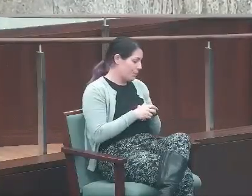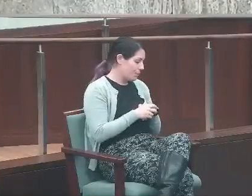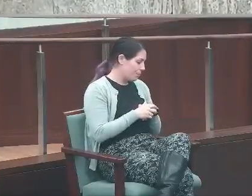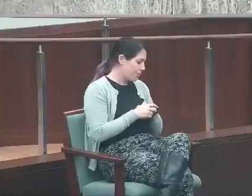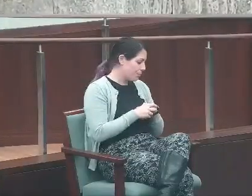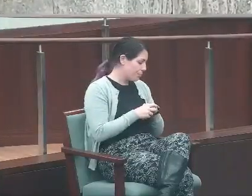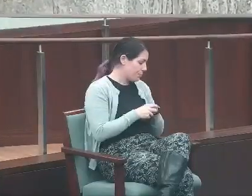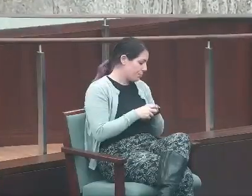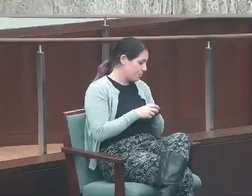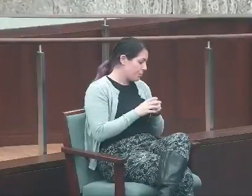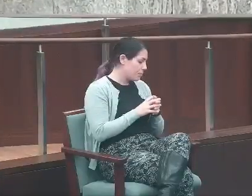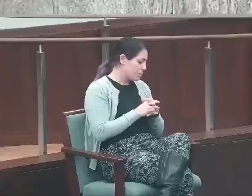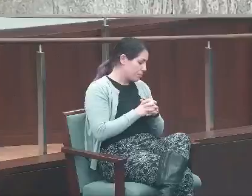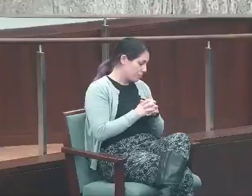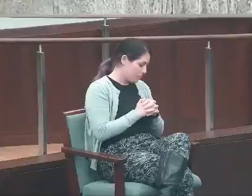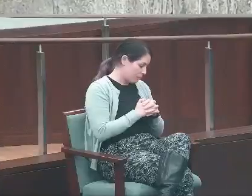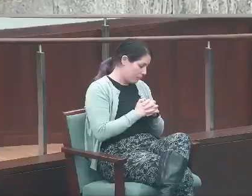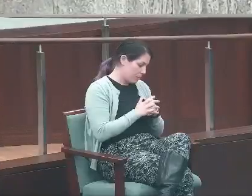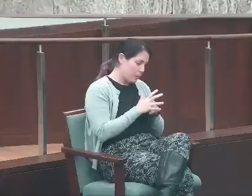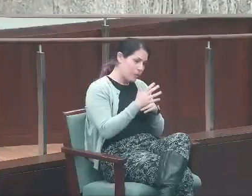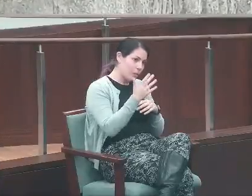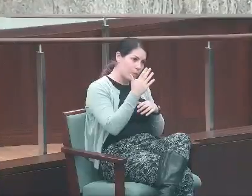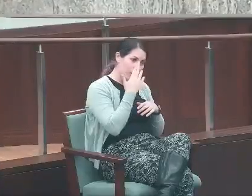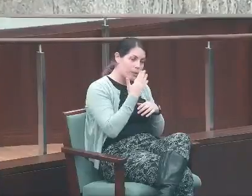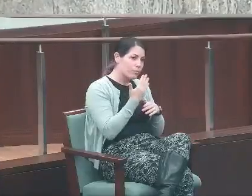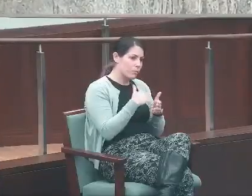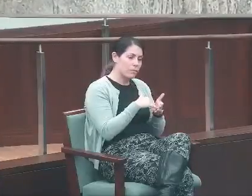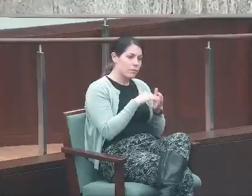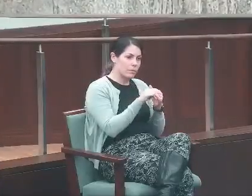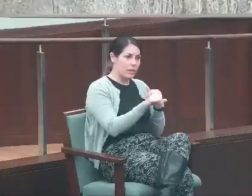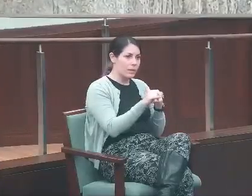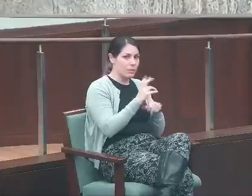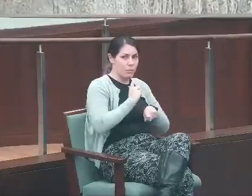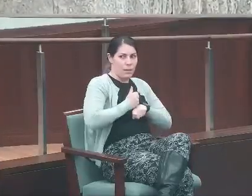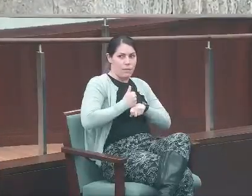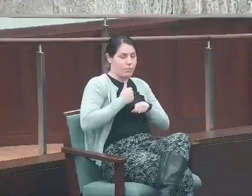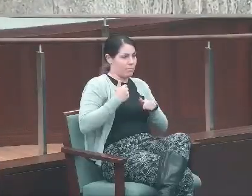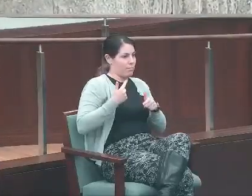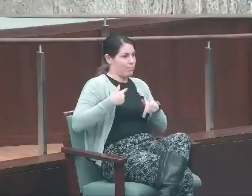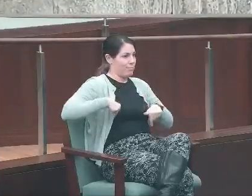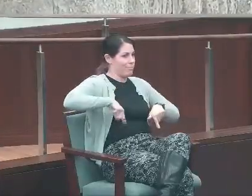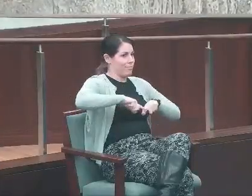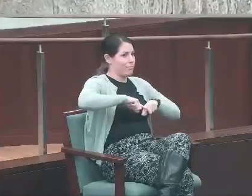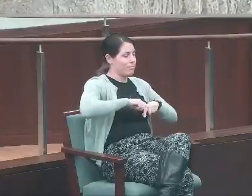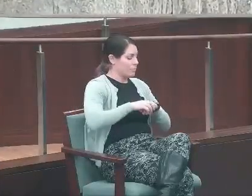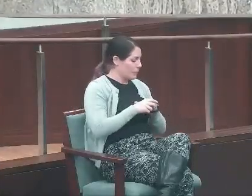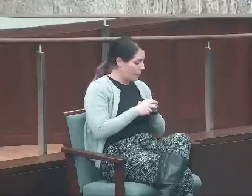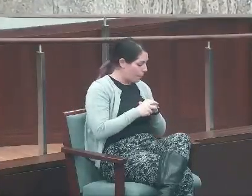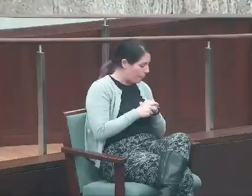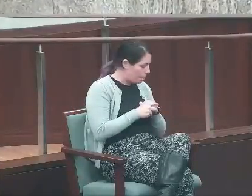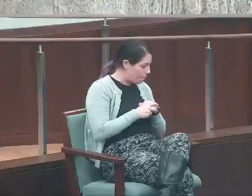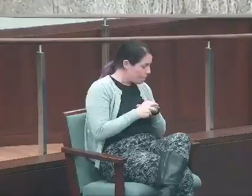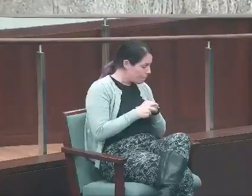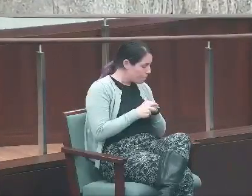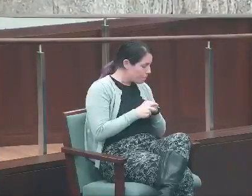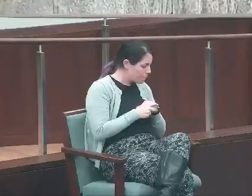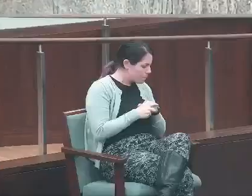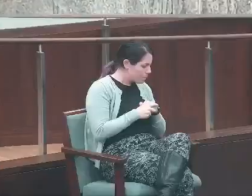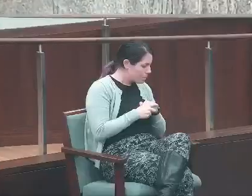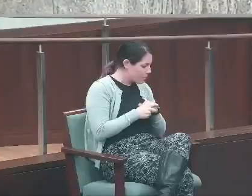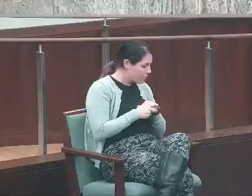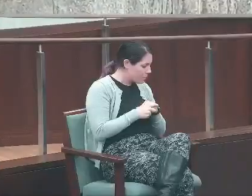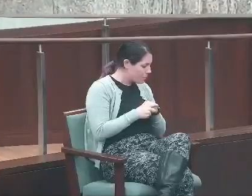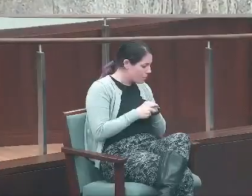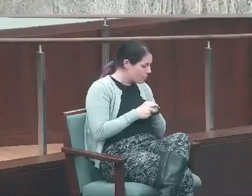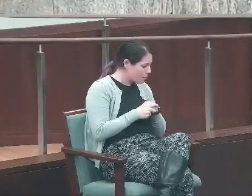something that's been truly wonderful. So thank you for that on behalf of my colleagues on the board of the JCRC. And